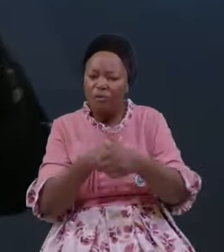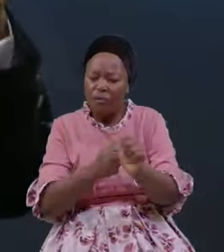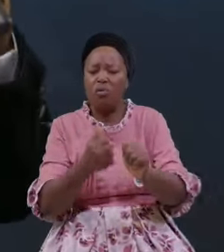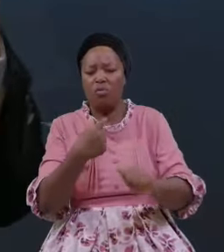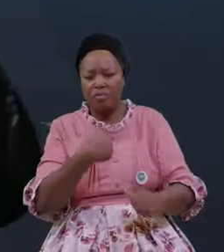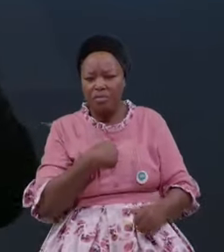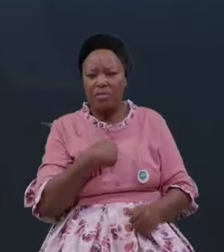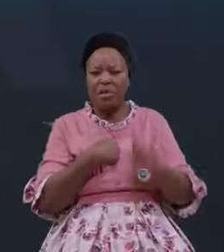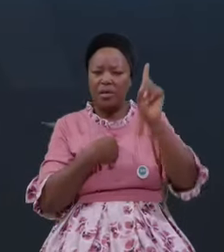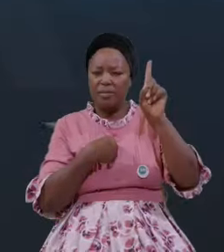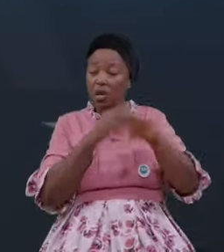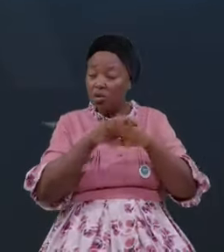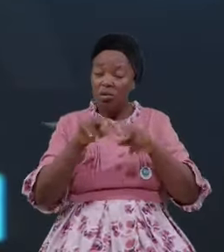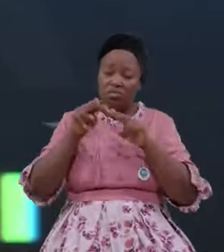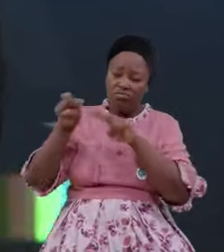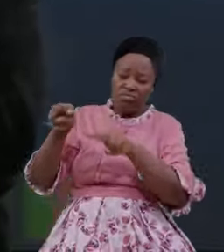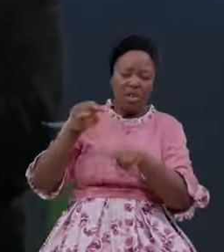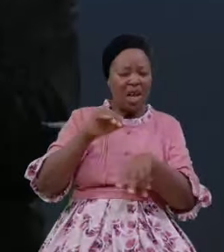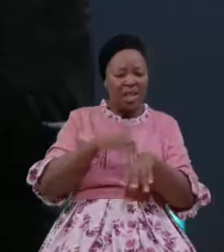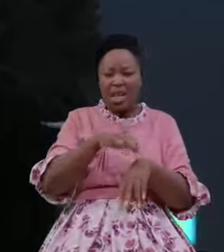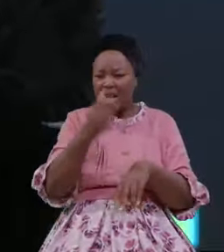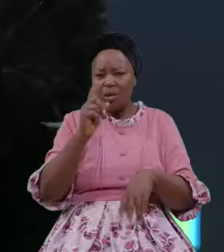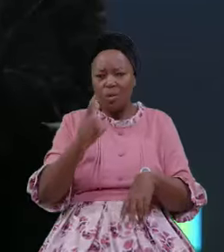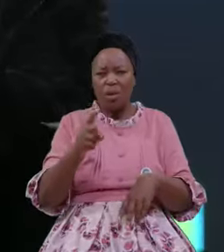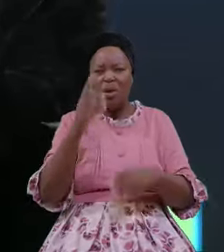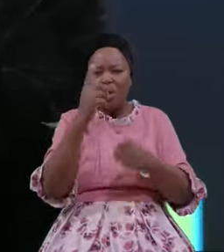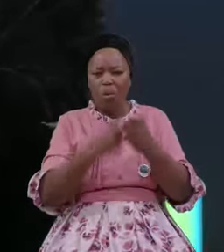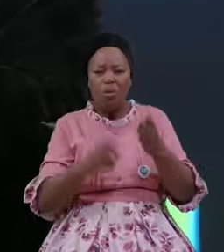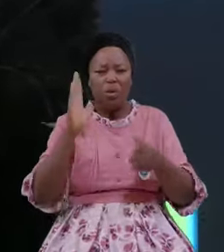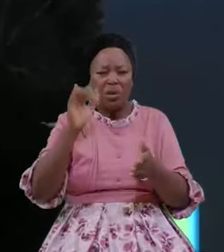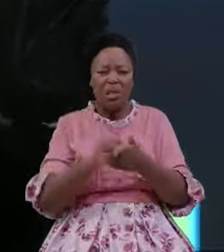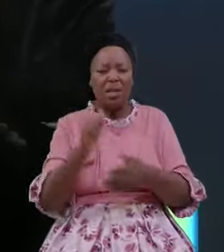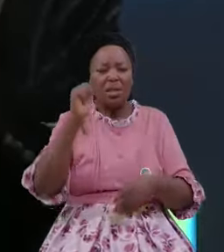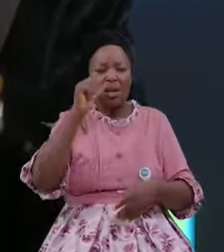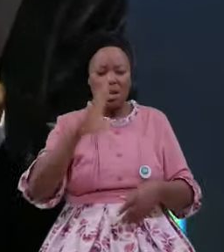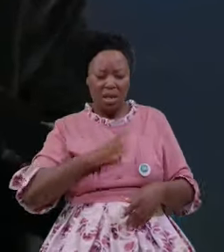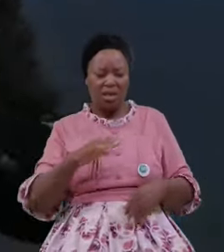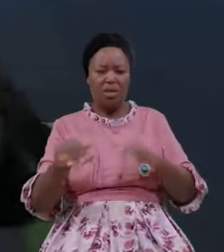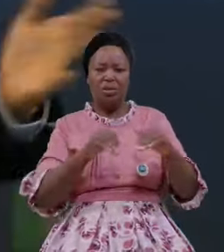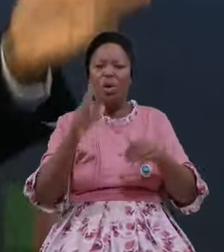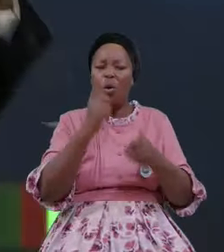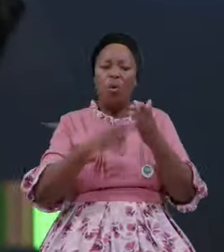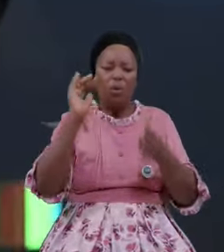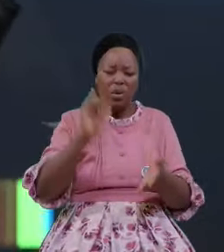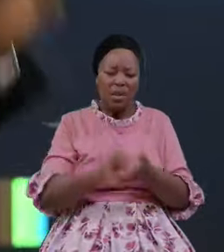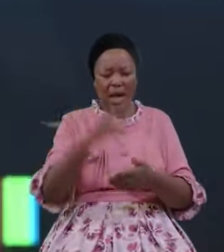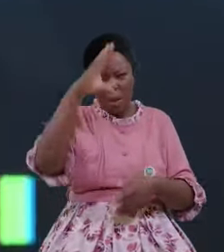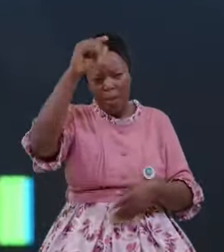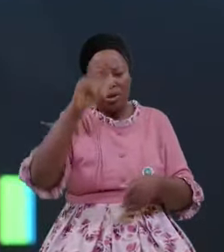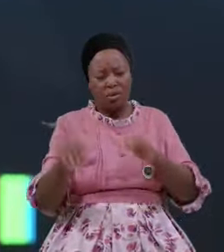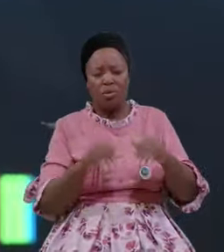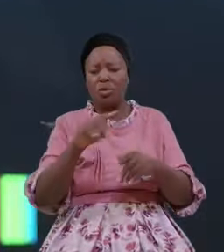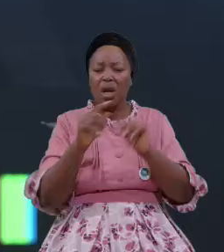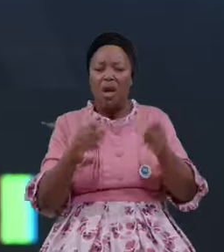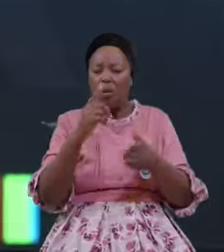at other people. What will that lady do? What will that man do? What will that friend